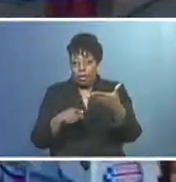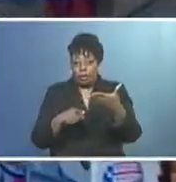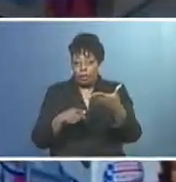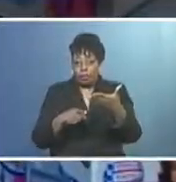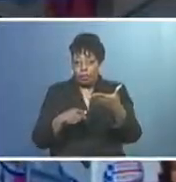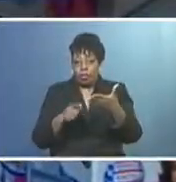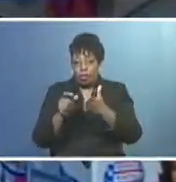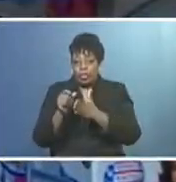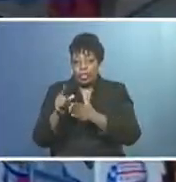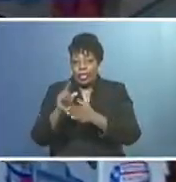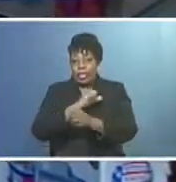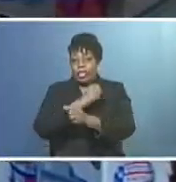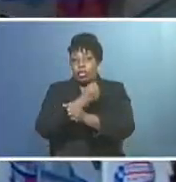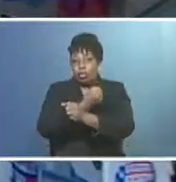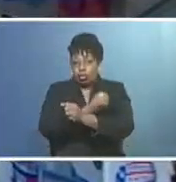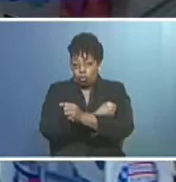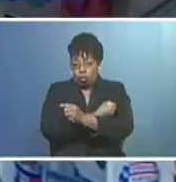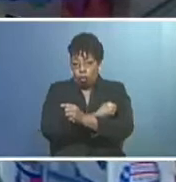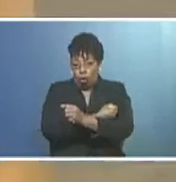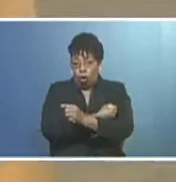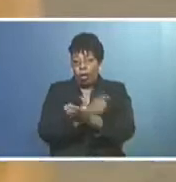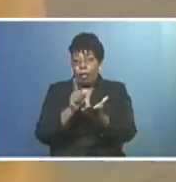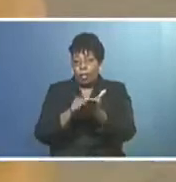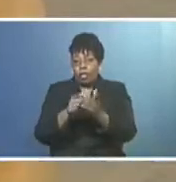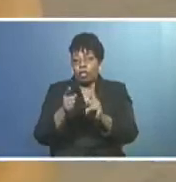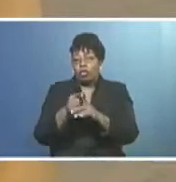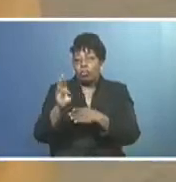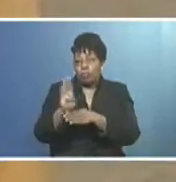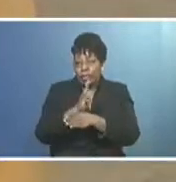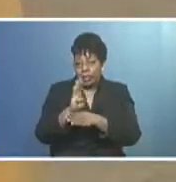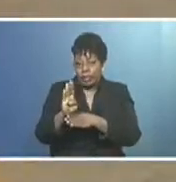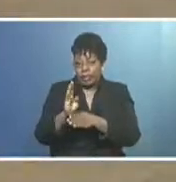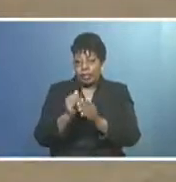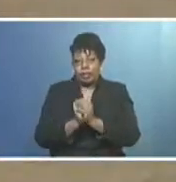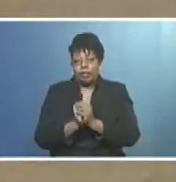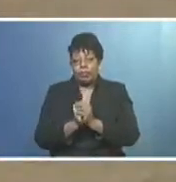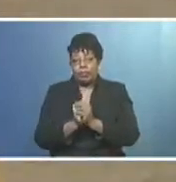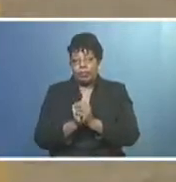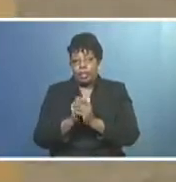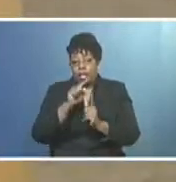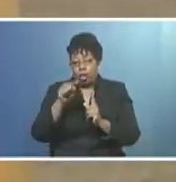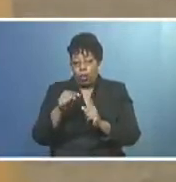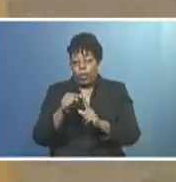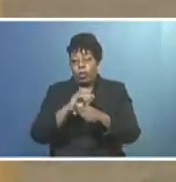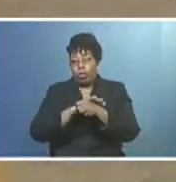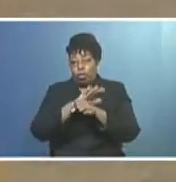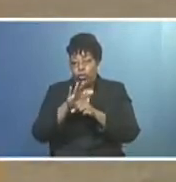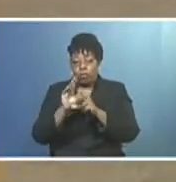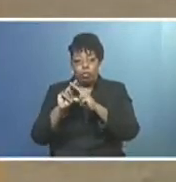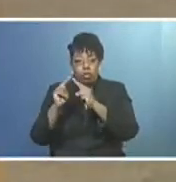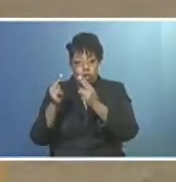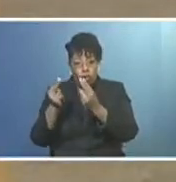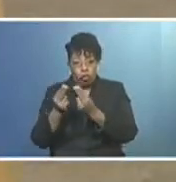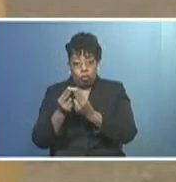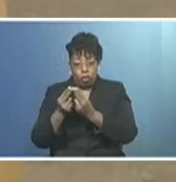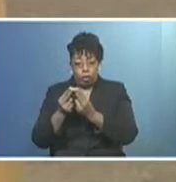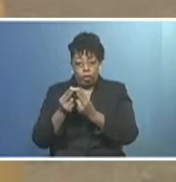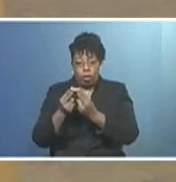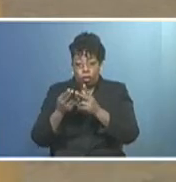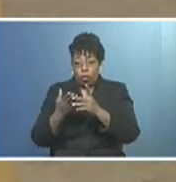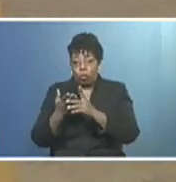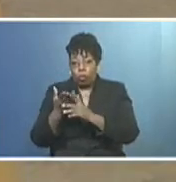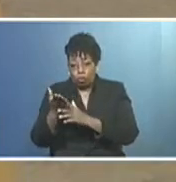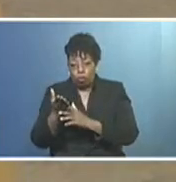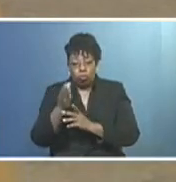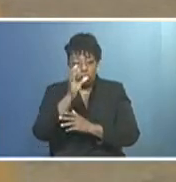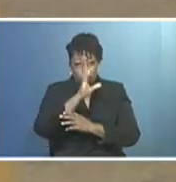also sending this strong appeal to business owners. So when the COVID Enforcement Unit on patrols as they patrol this holiday, we will